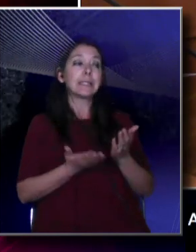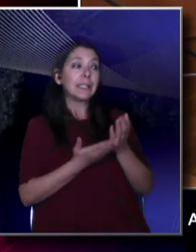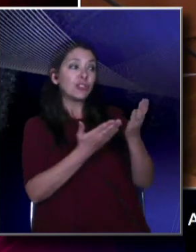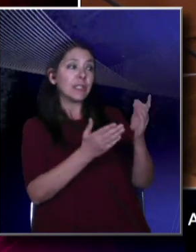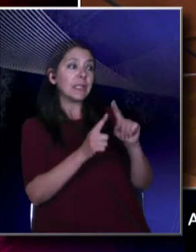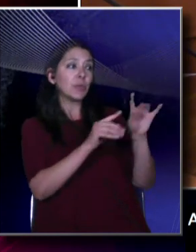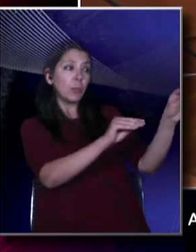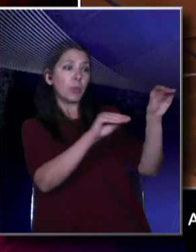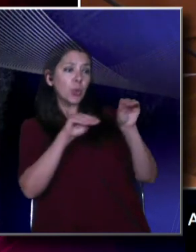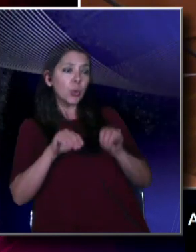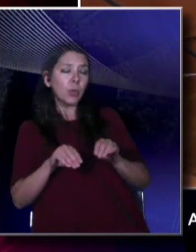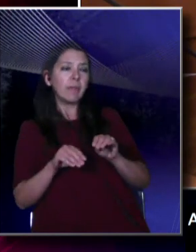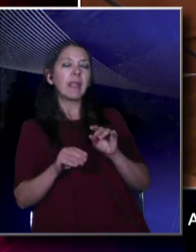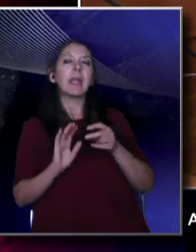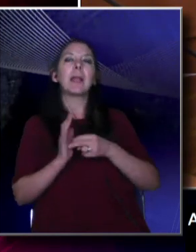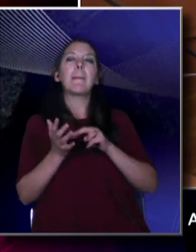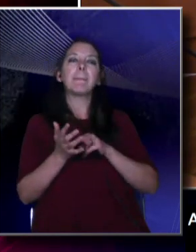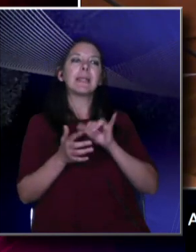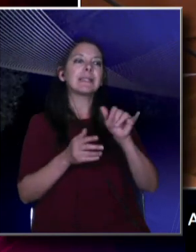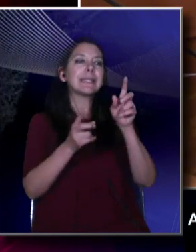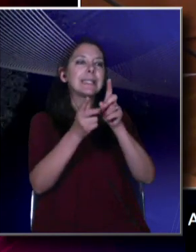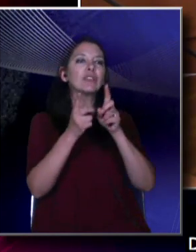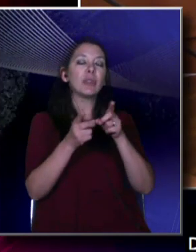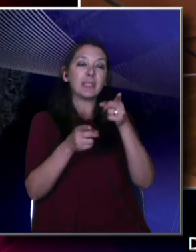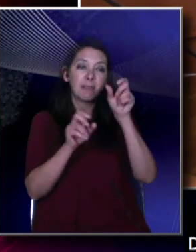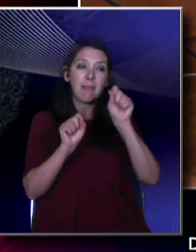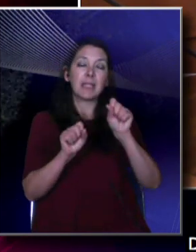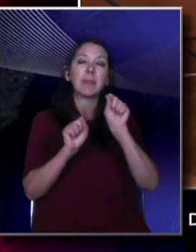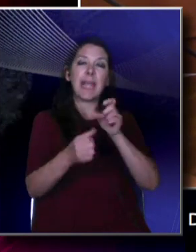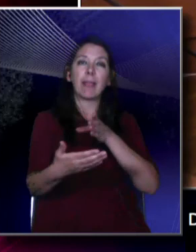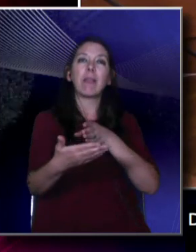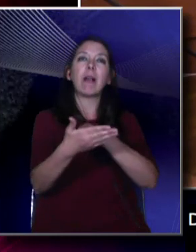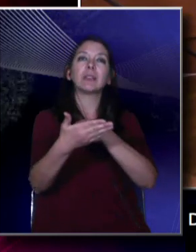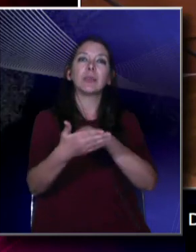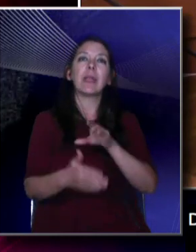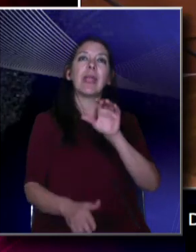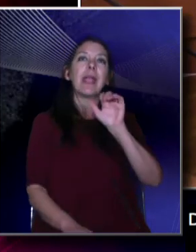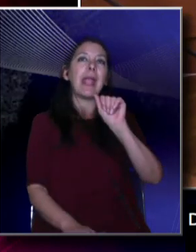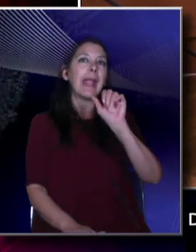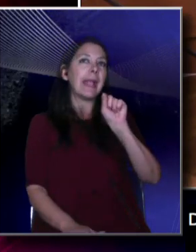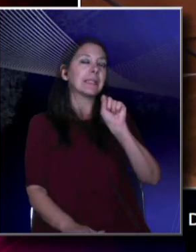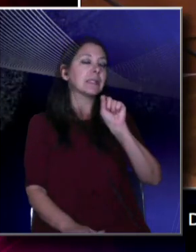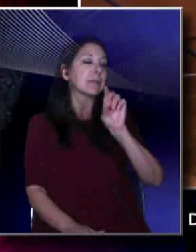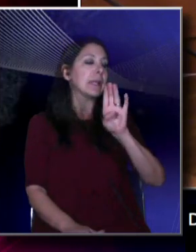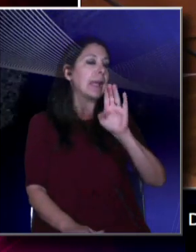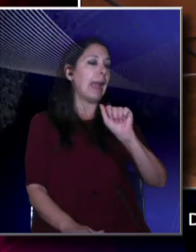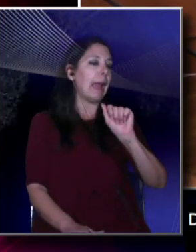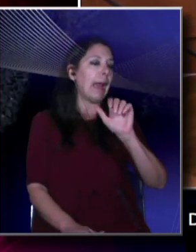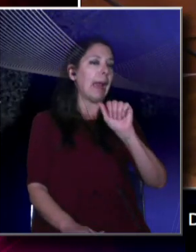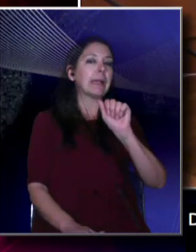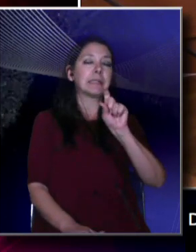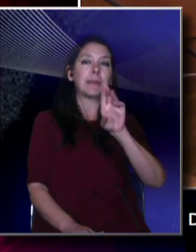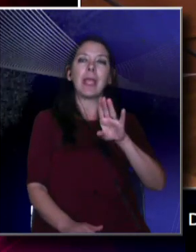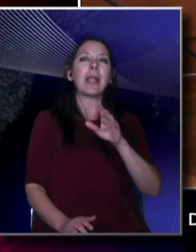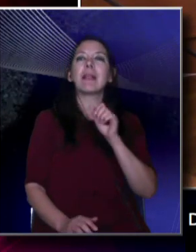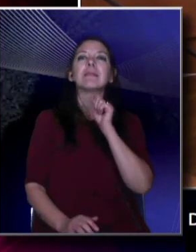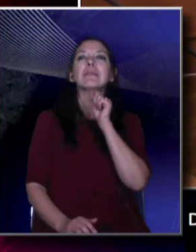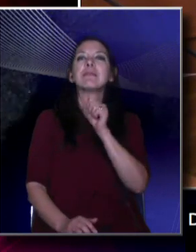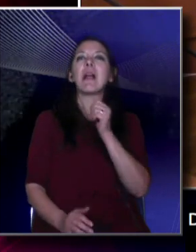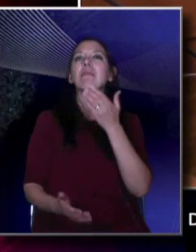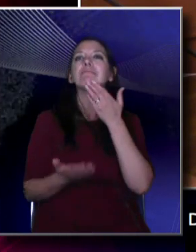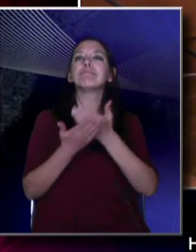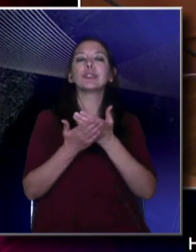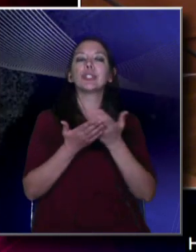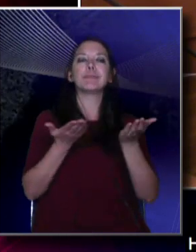families exposes districts to lawsuit. And ASDB is not a good steward to those who